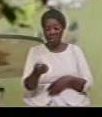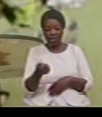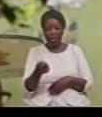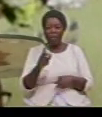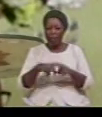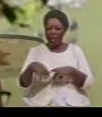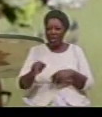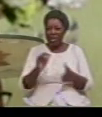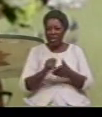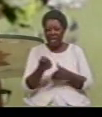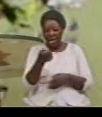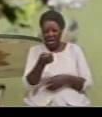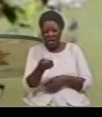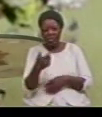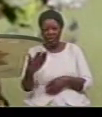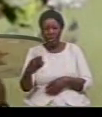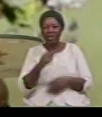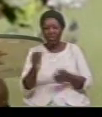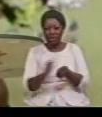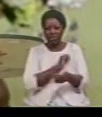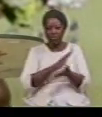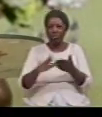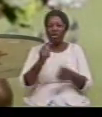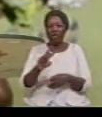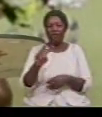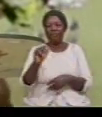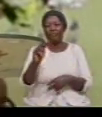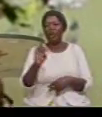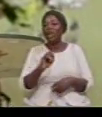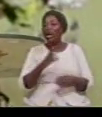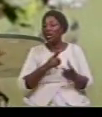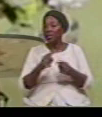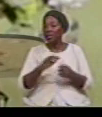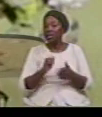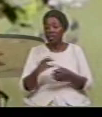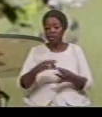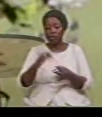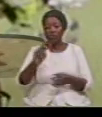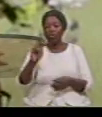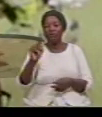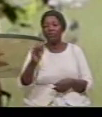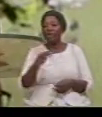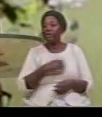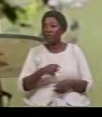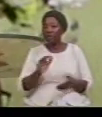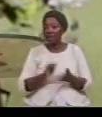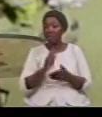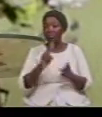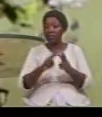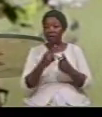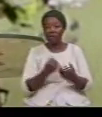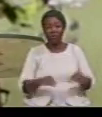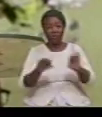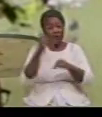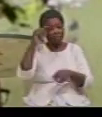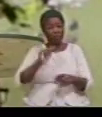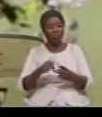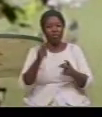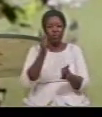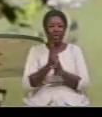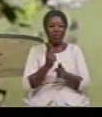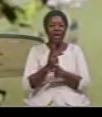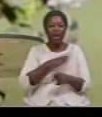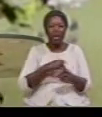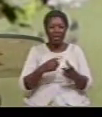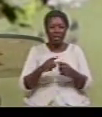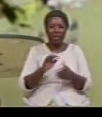vine. And our spiritual vines have tender grace that we see in the book of Songs of Solomon in chapter 2, verse 15.